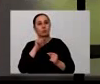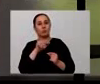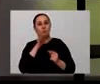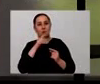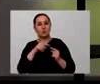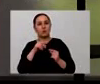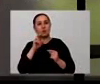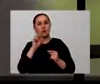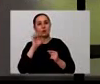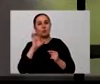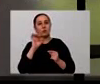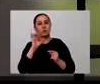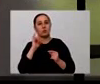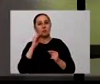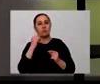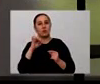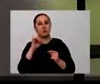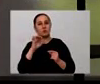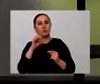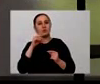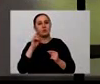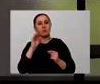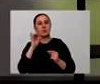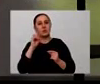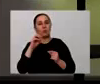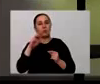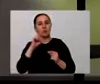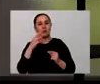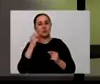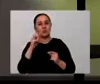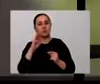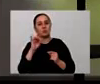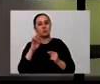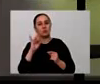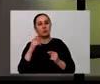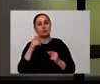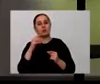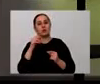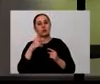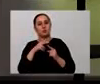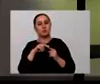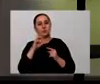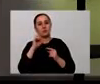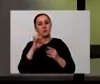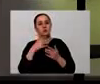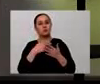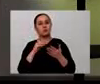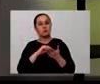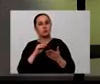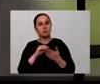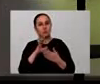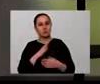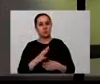yillarda Abul Fayzxon, Bedil, Qiyomat, Shaytonning tangriga isyoni kabi asarlarini yozdi.